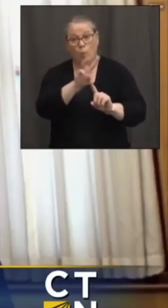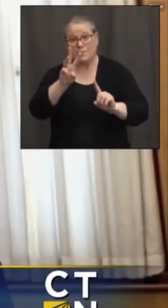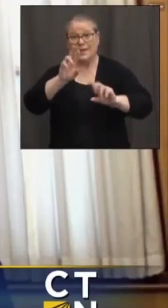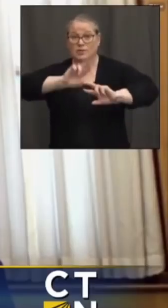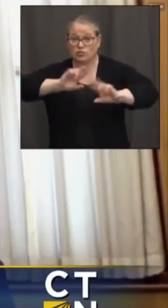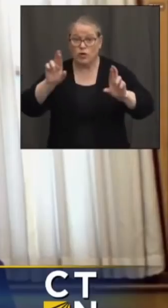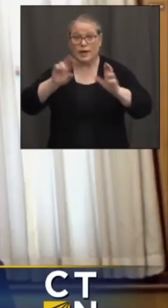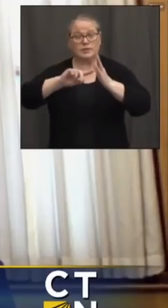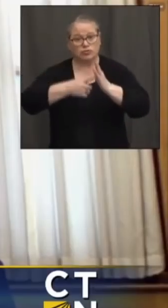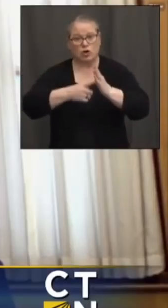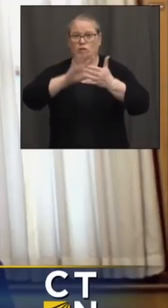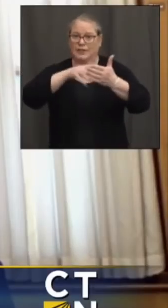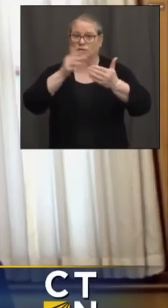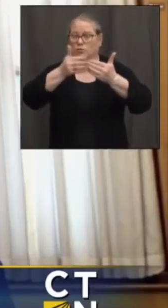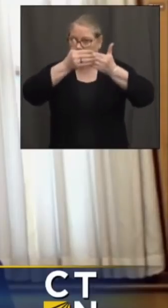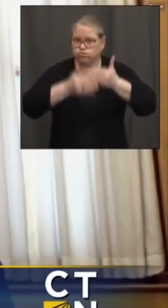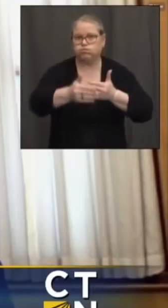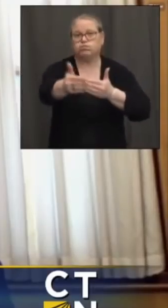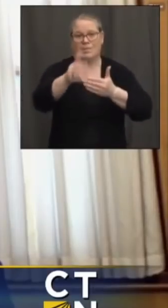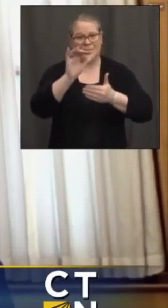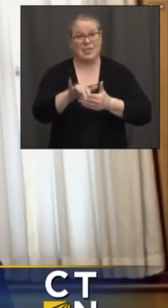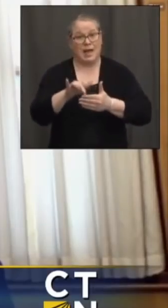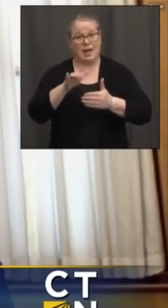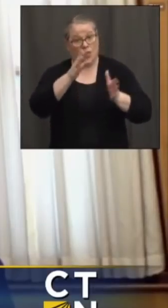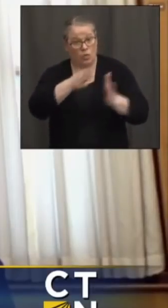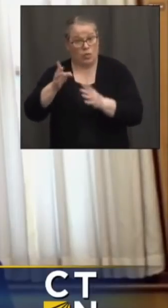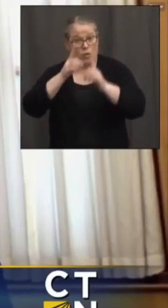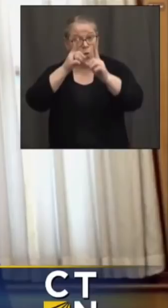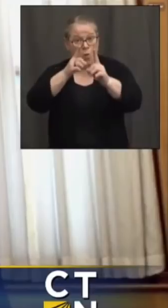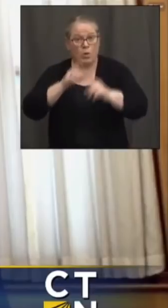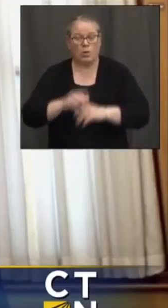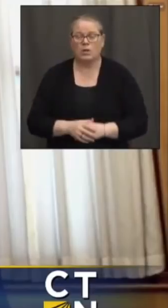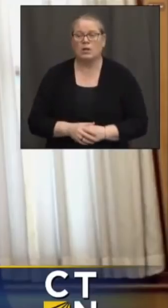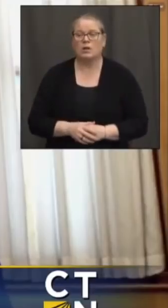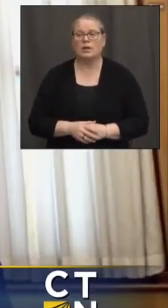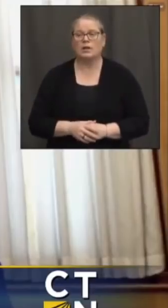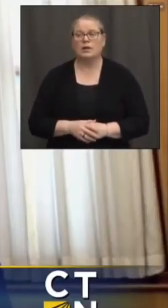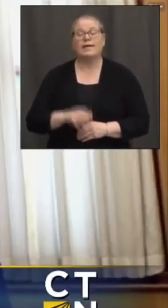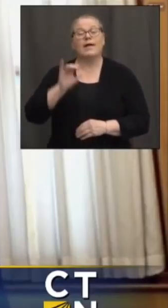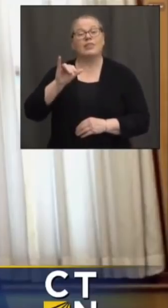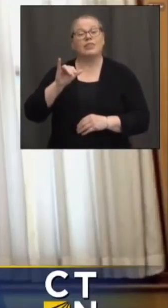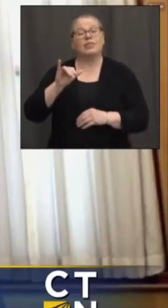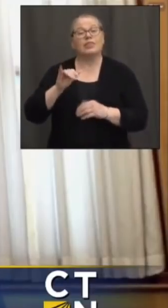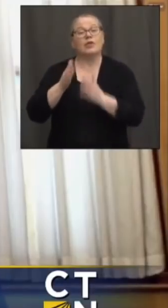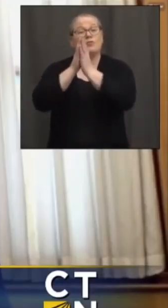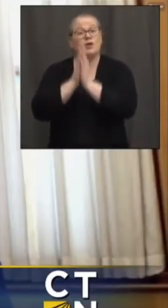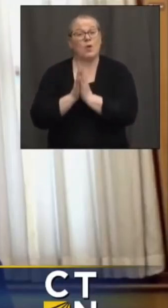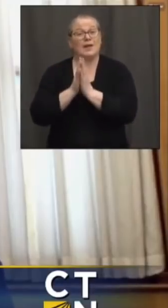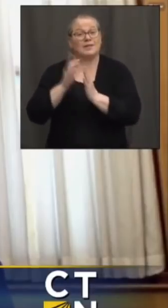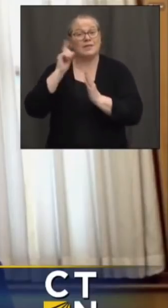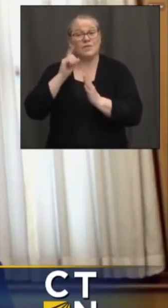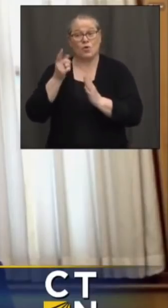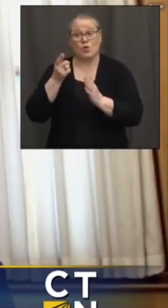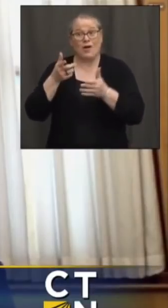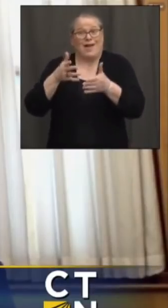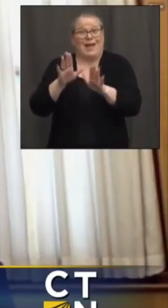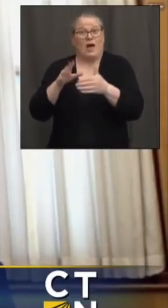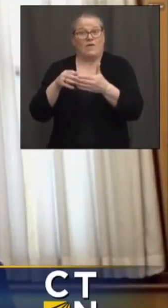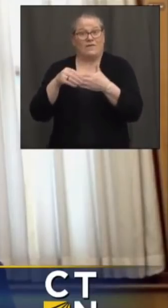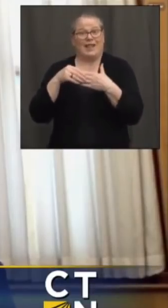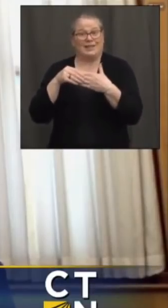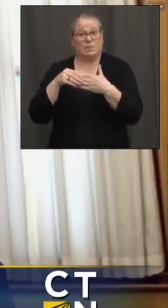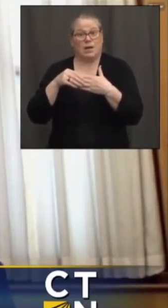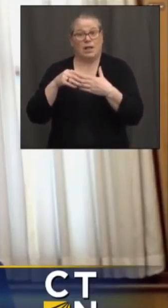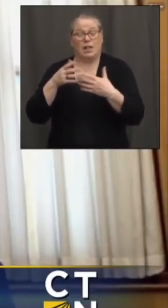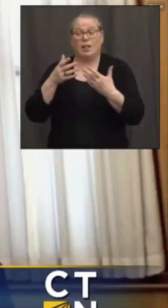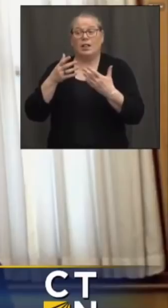worth pointing out that a lot of the request to provide that earlier flexibility was coming from some of the cities. As an example, a lot